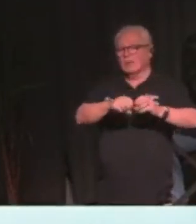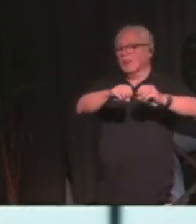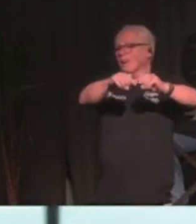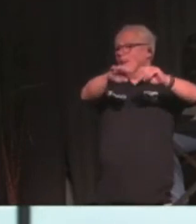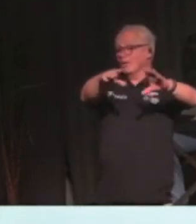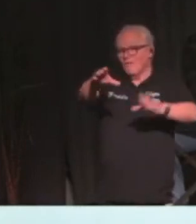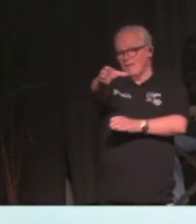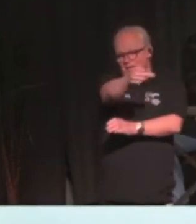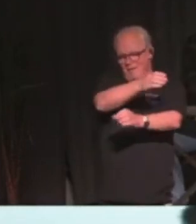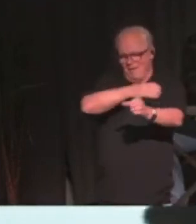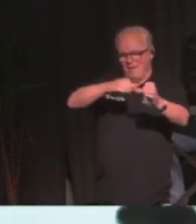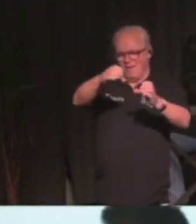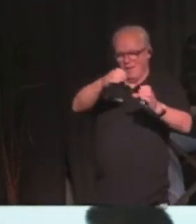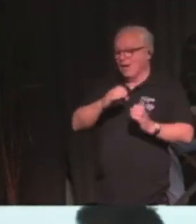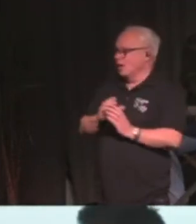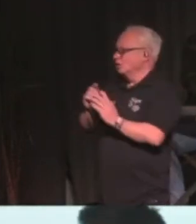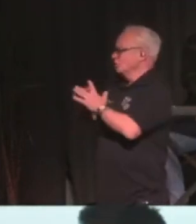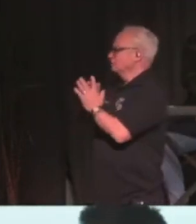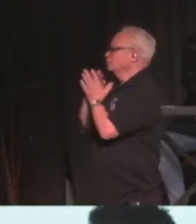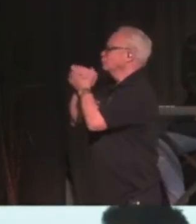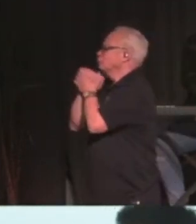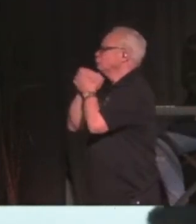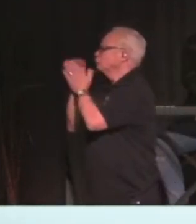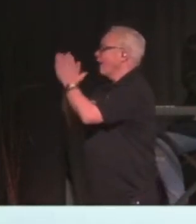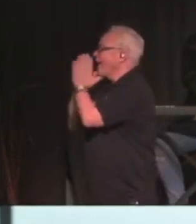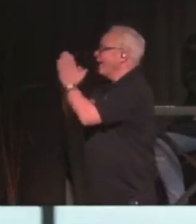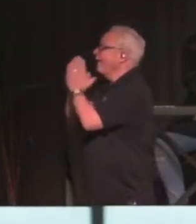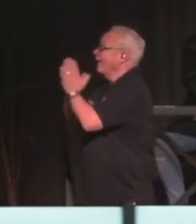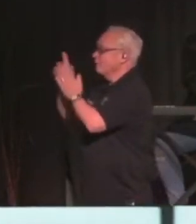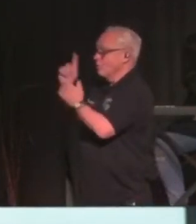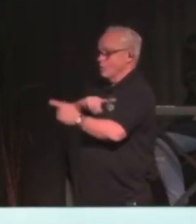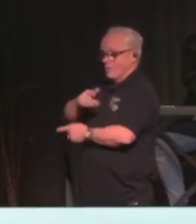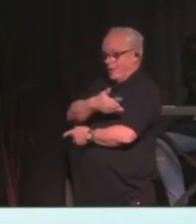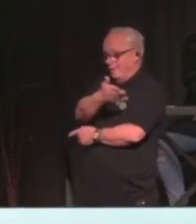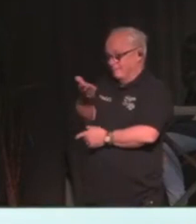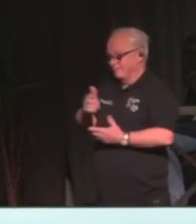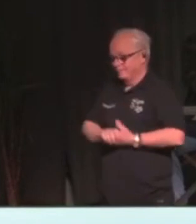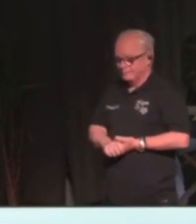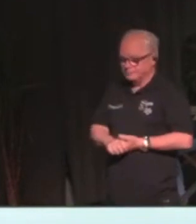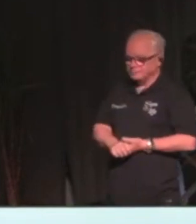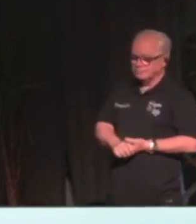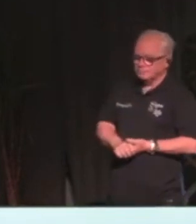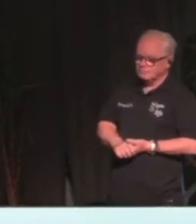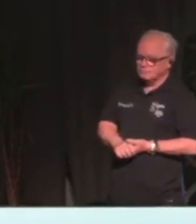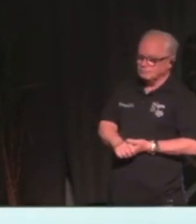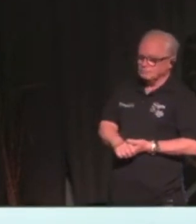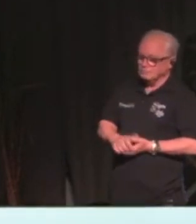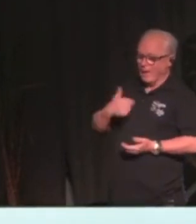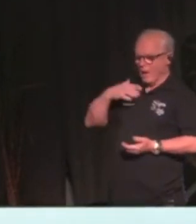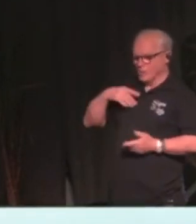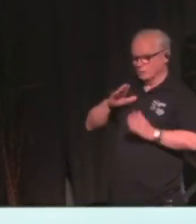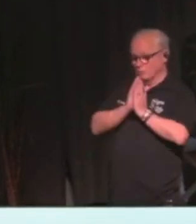step in and pray for them. Come on. Come on. I want us to pray just a wee